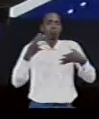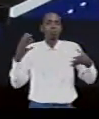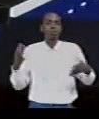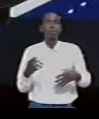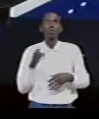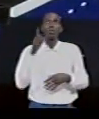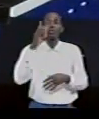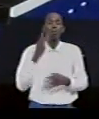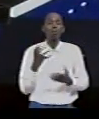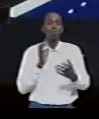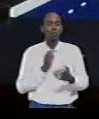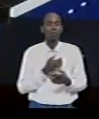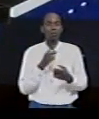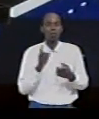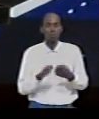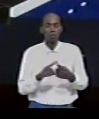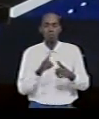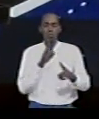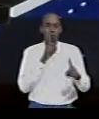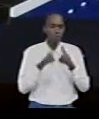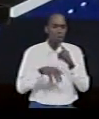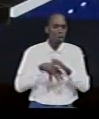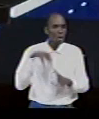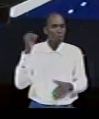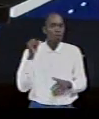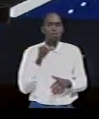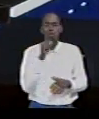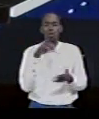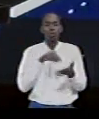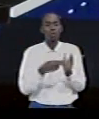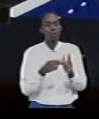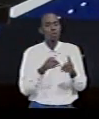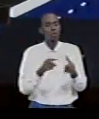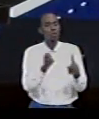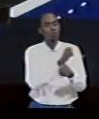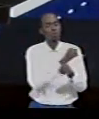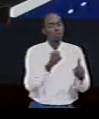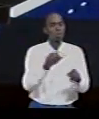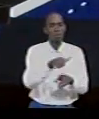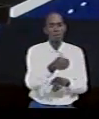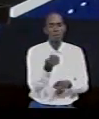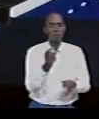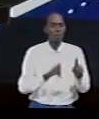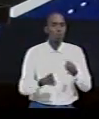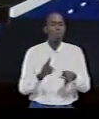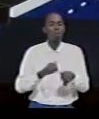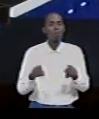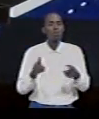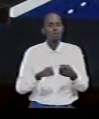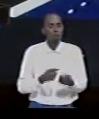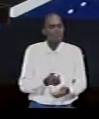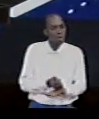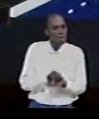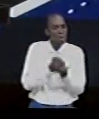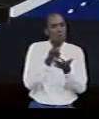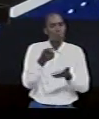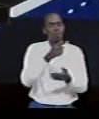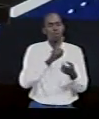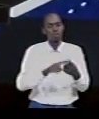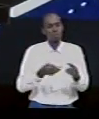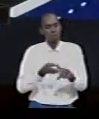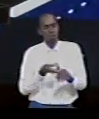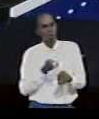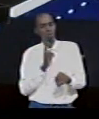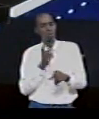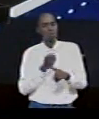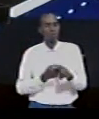Not to destroy them, to help them, to correct them, so that they'll come out of their sin, come out of darkness, and